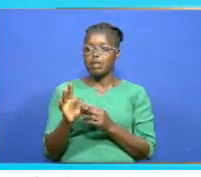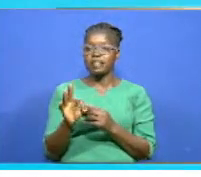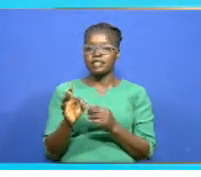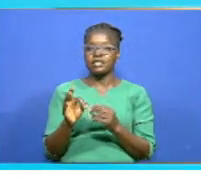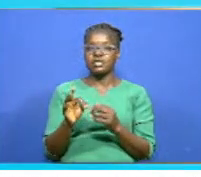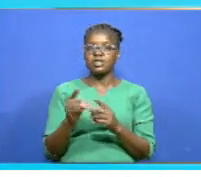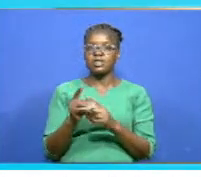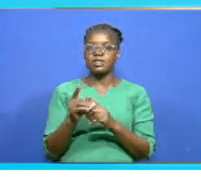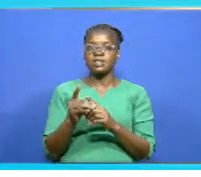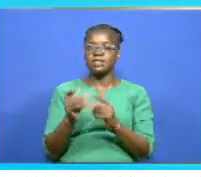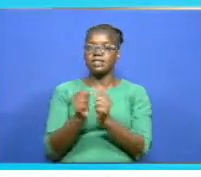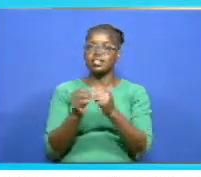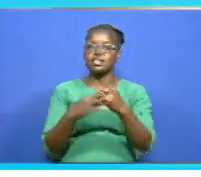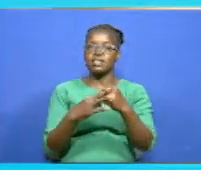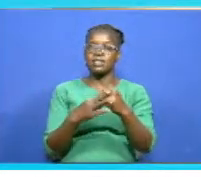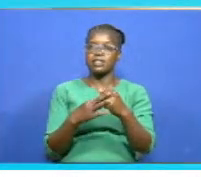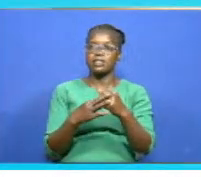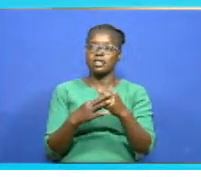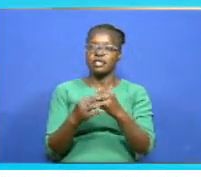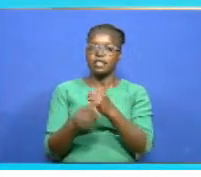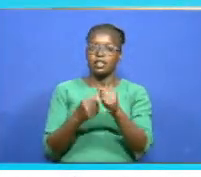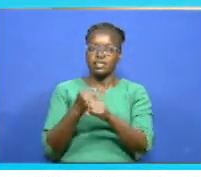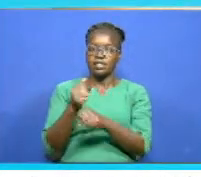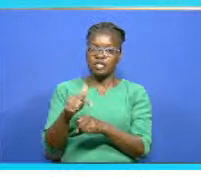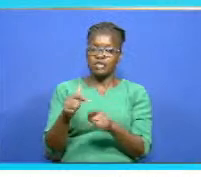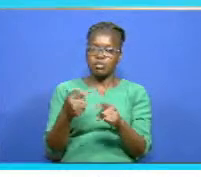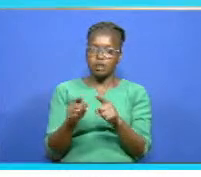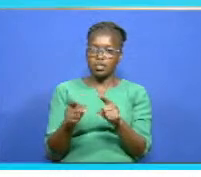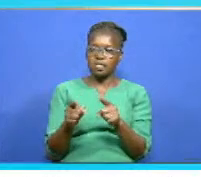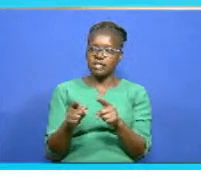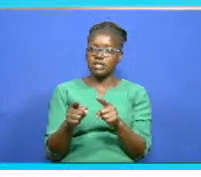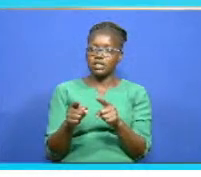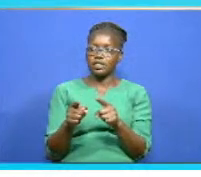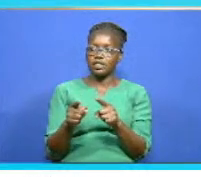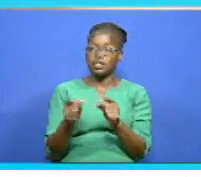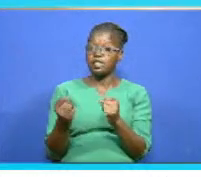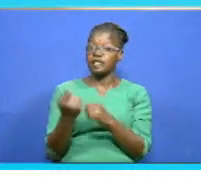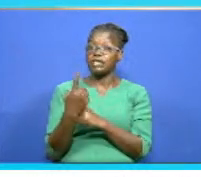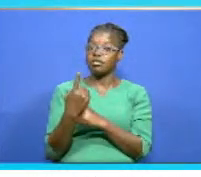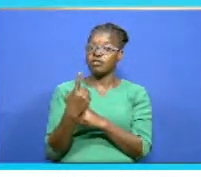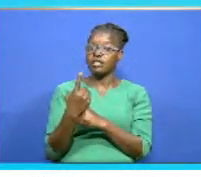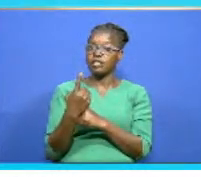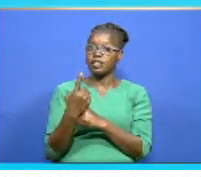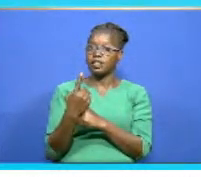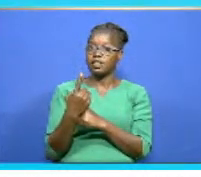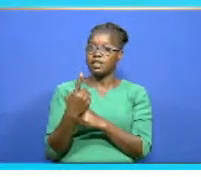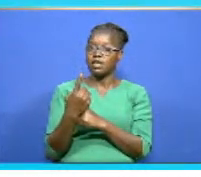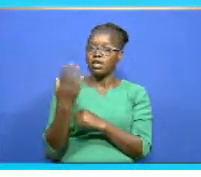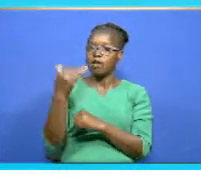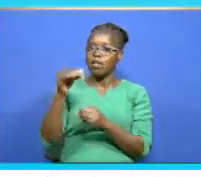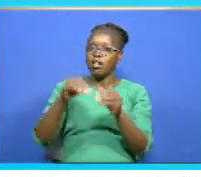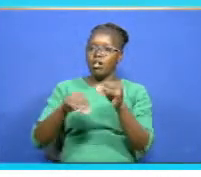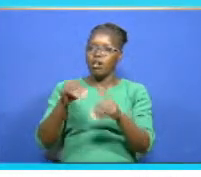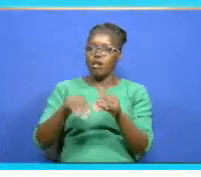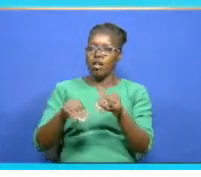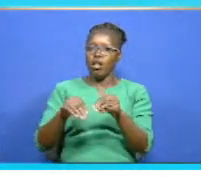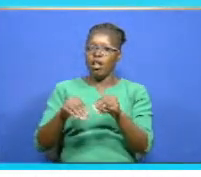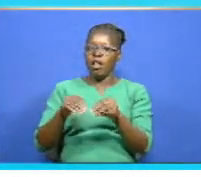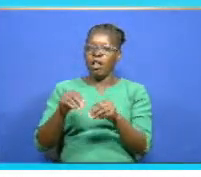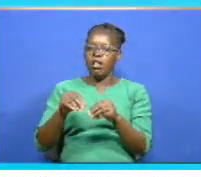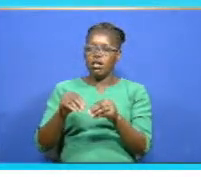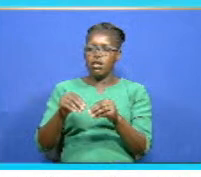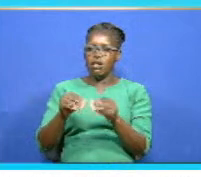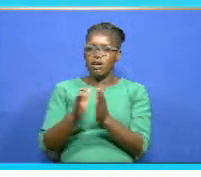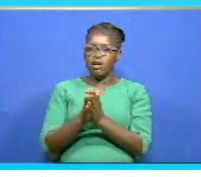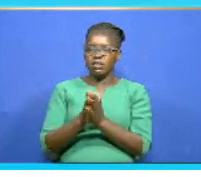18th of this year. But what do we know? We have 11 upcoming by-elections, of course, 2